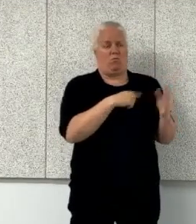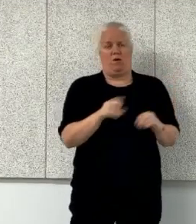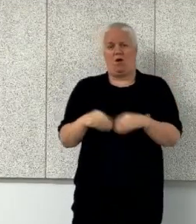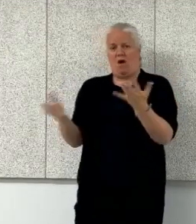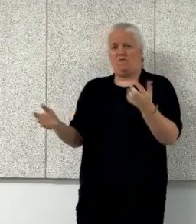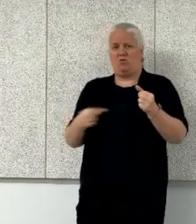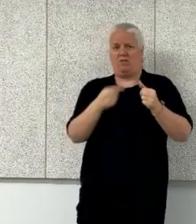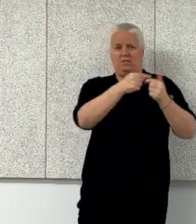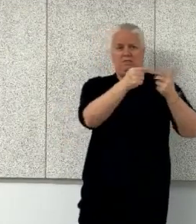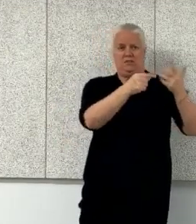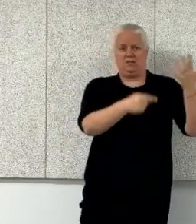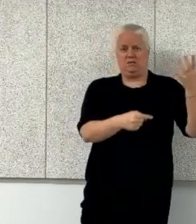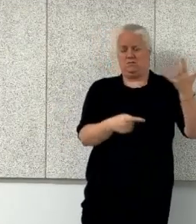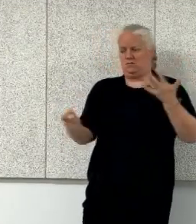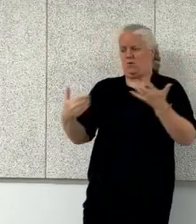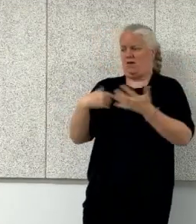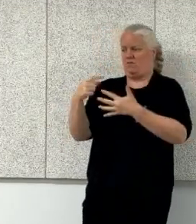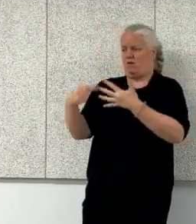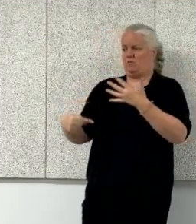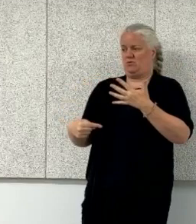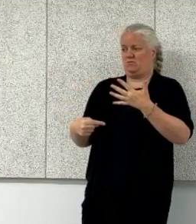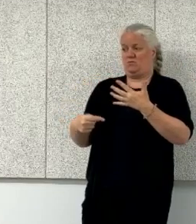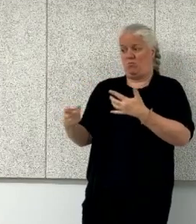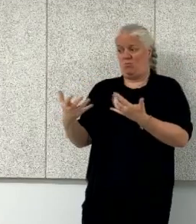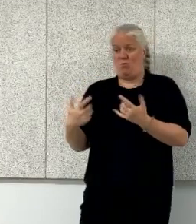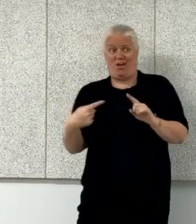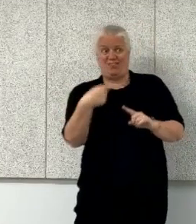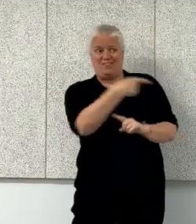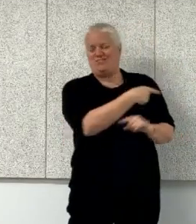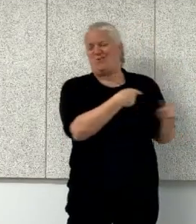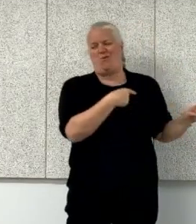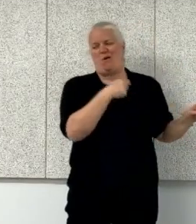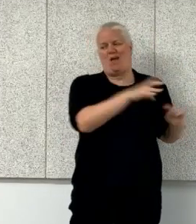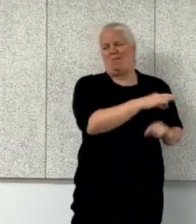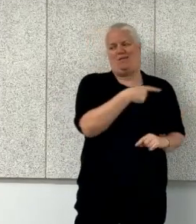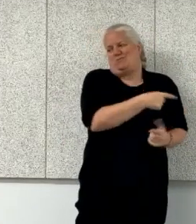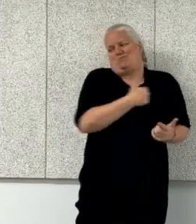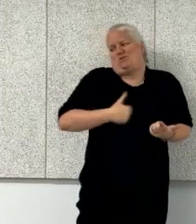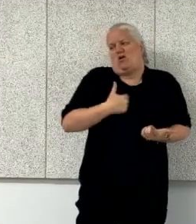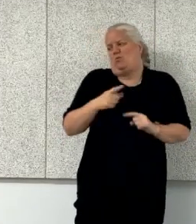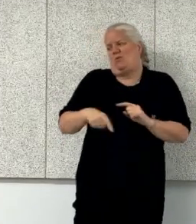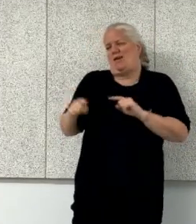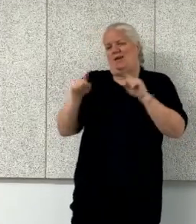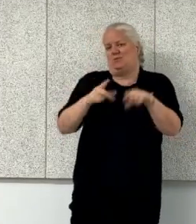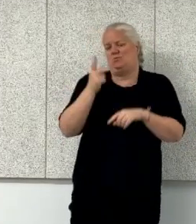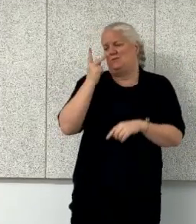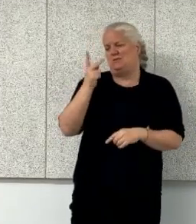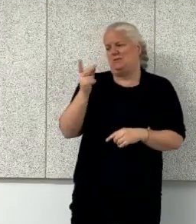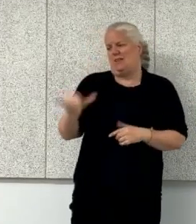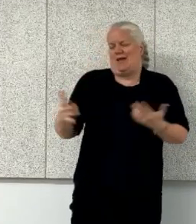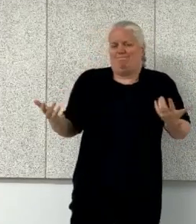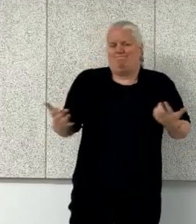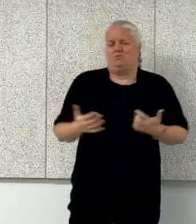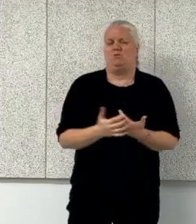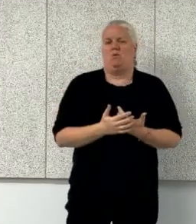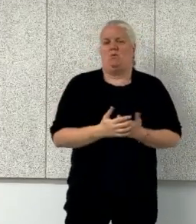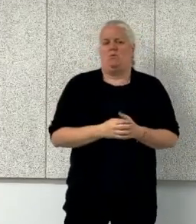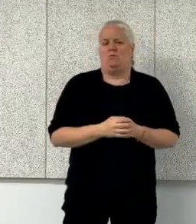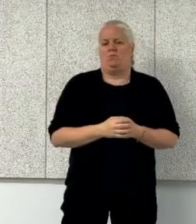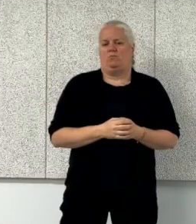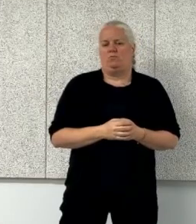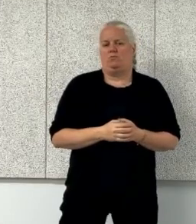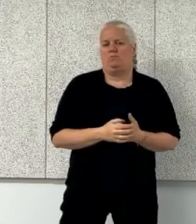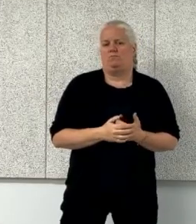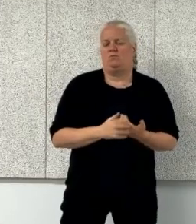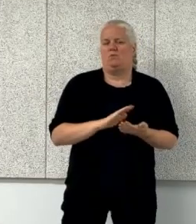this is what you can go and see. You can't go see that because we're not picking that one. We're picking this one. So it's becoming